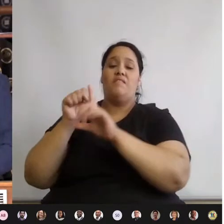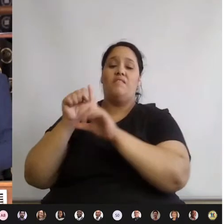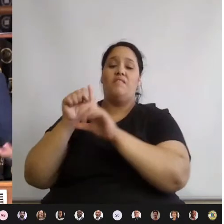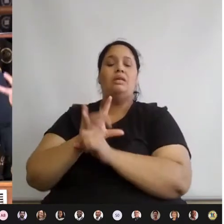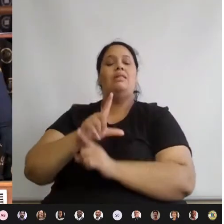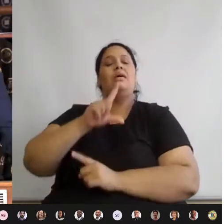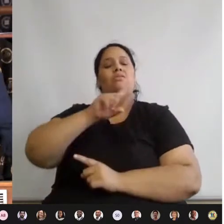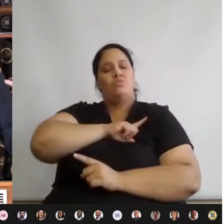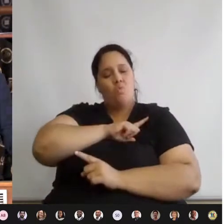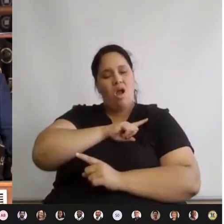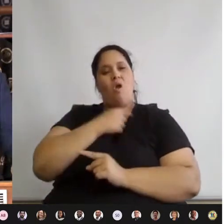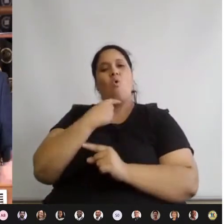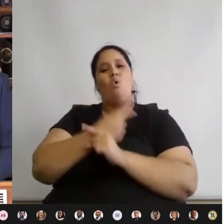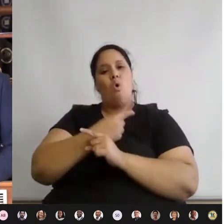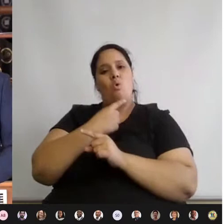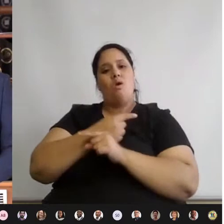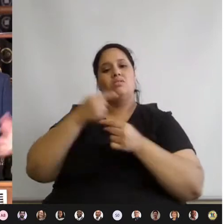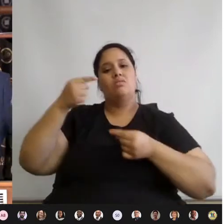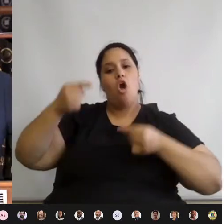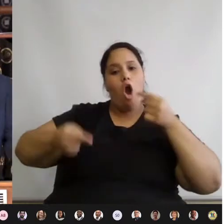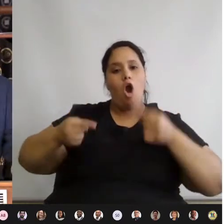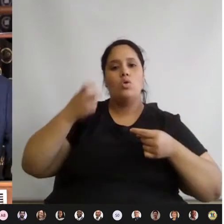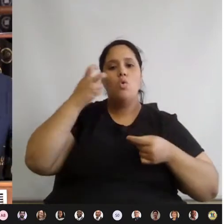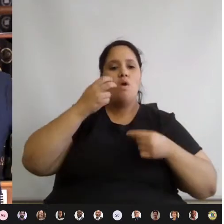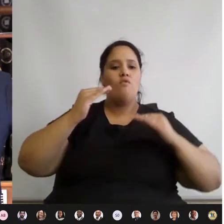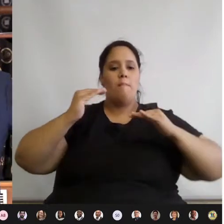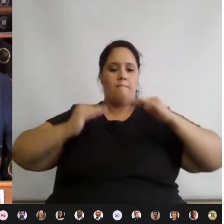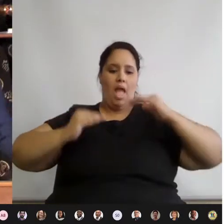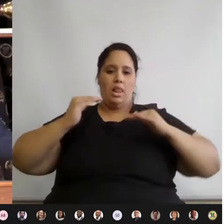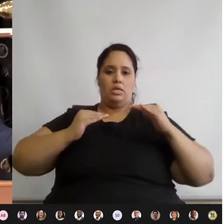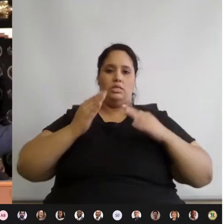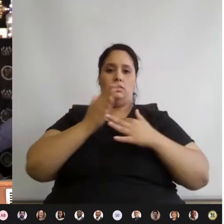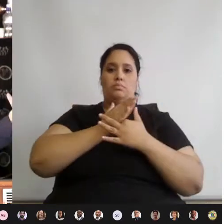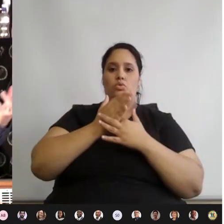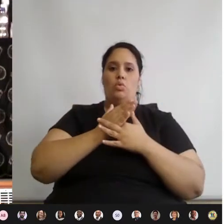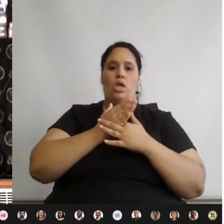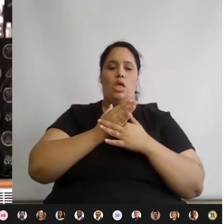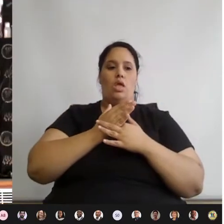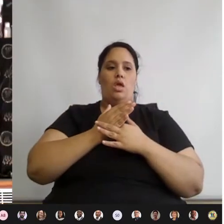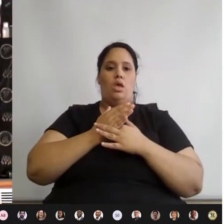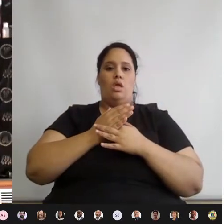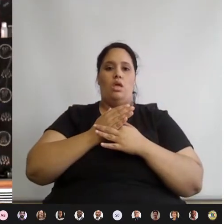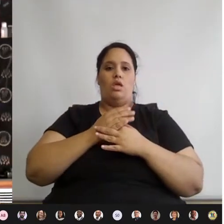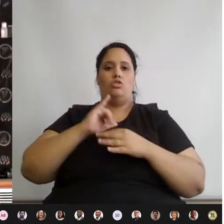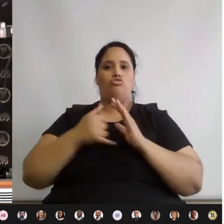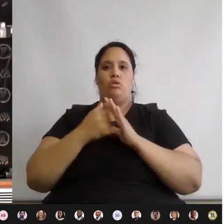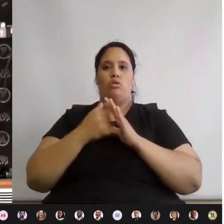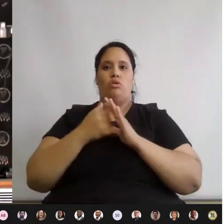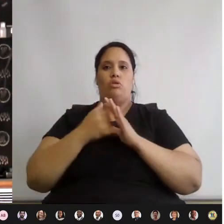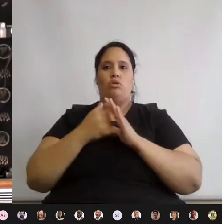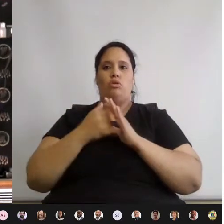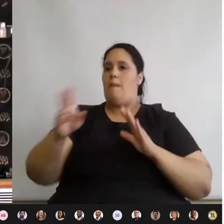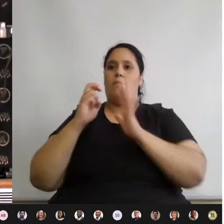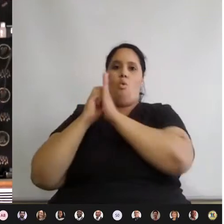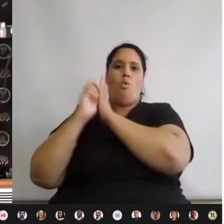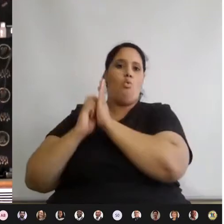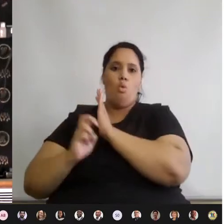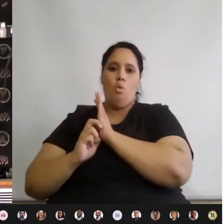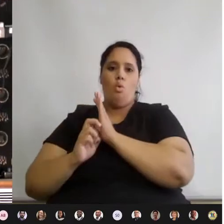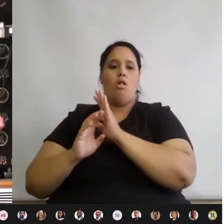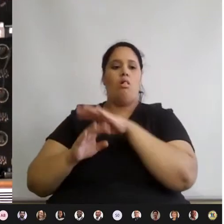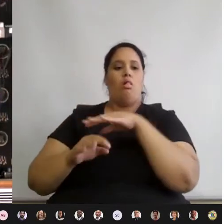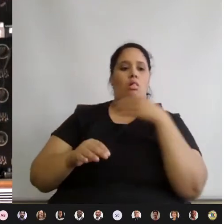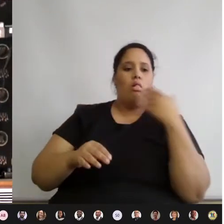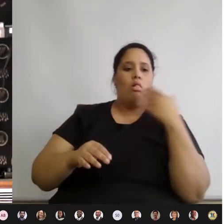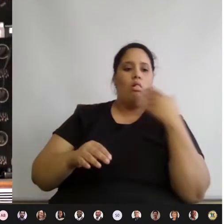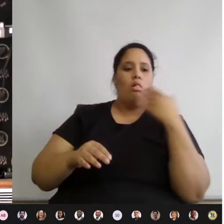always argued for finding that balance between blunt regulations on the one side and